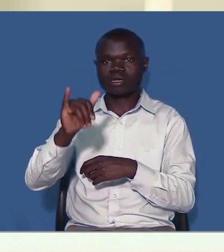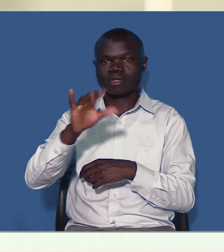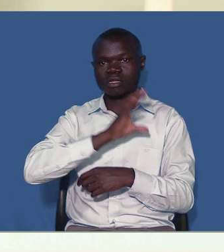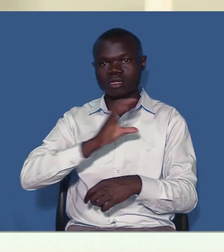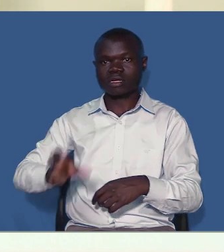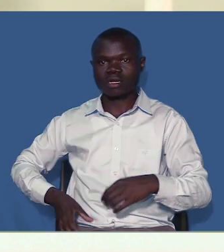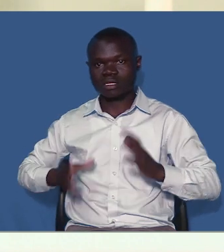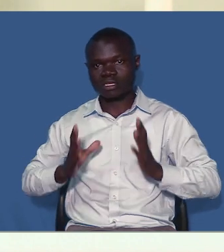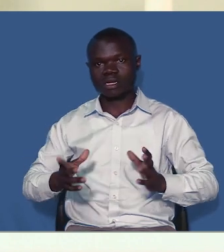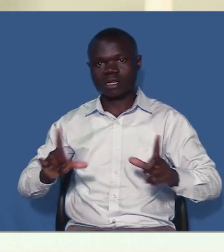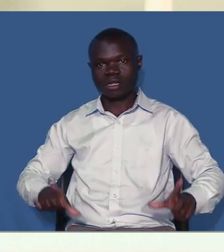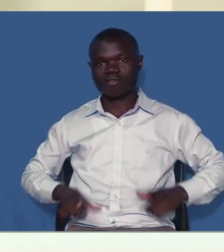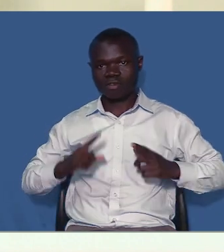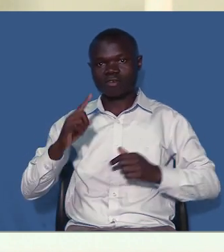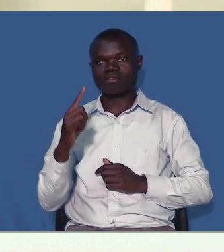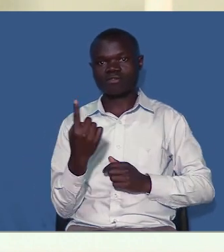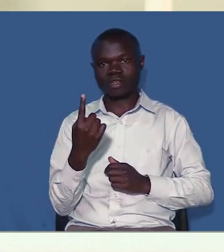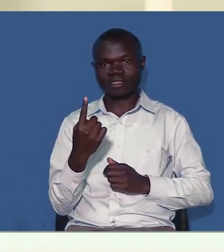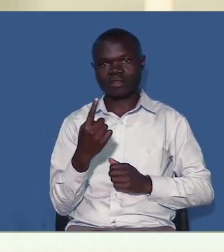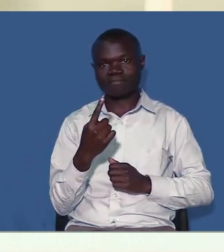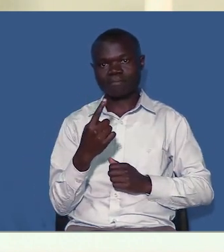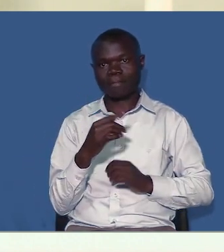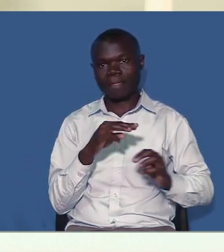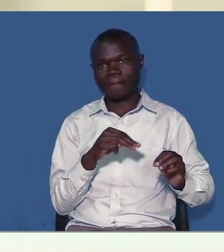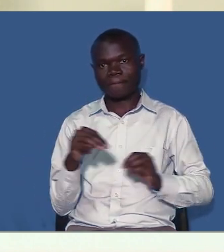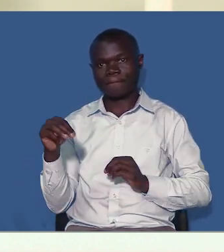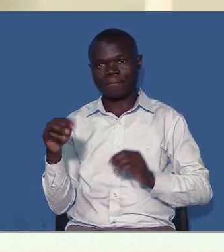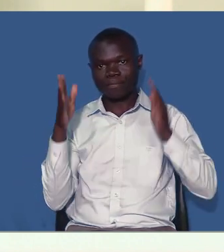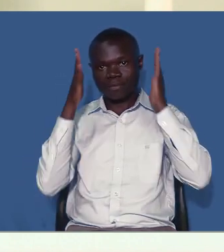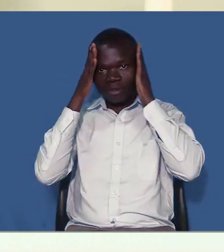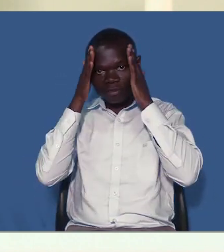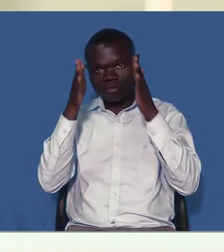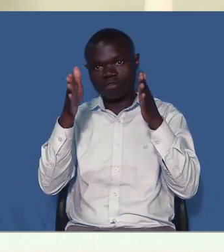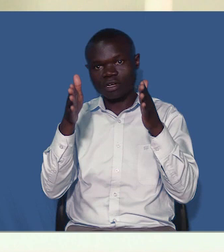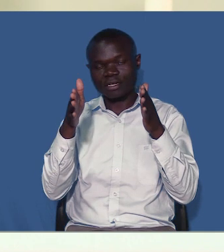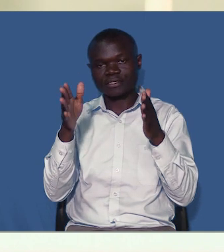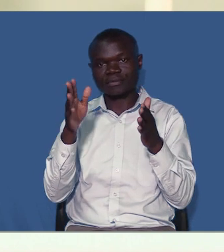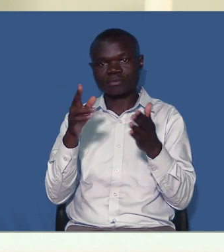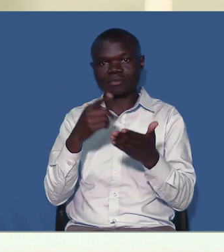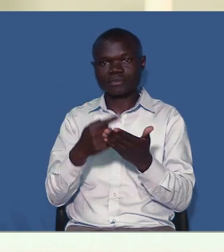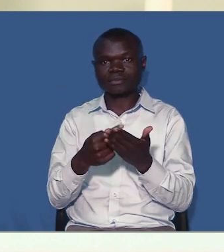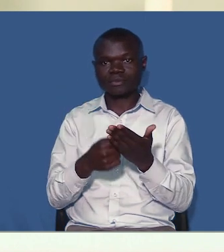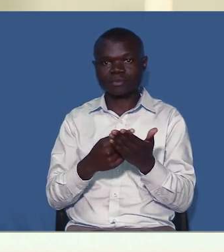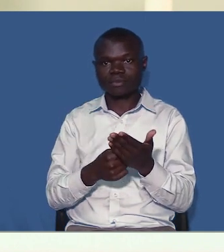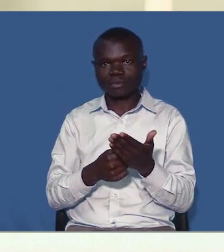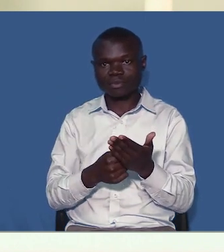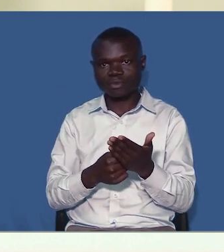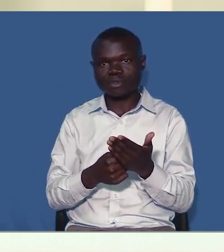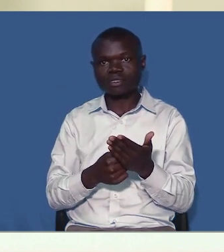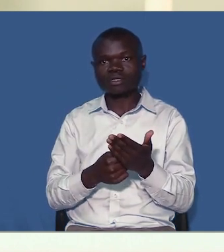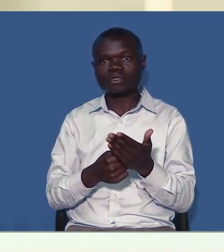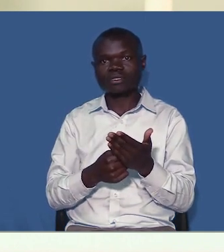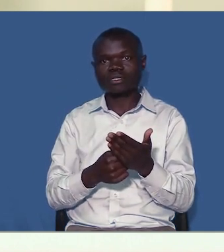let's draw to our attention the definitions of baptism according to the